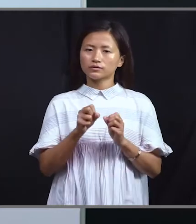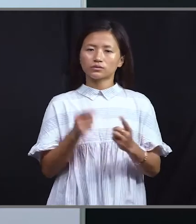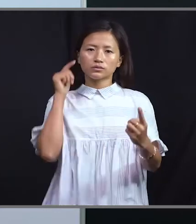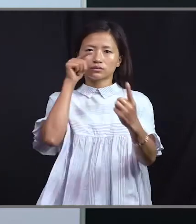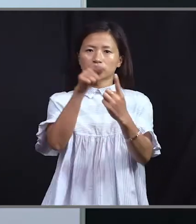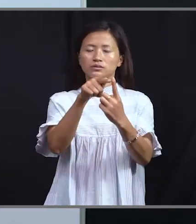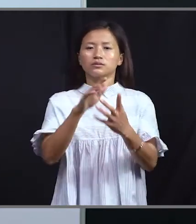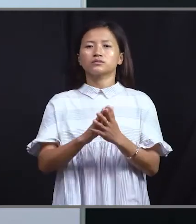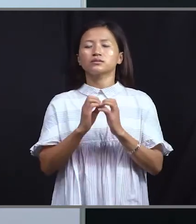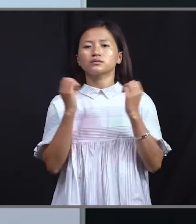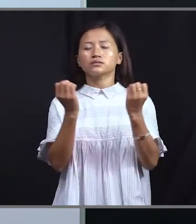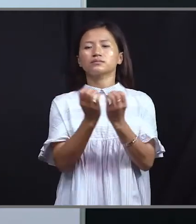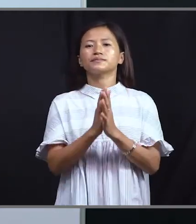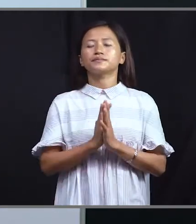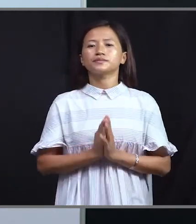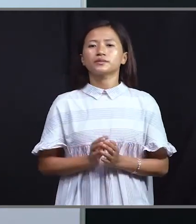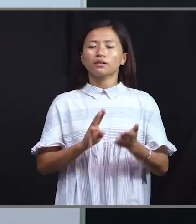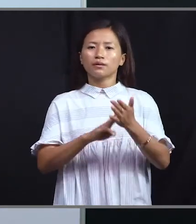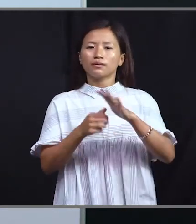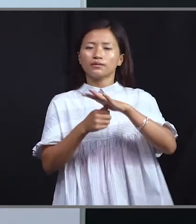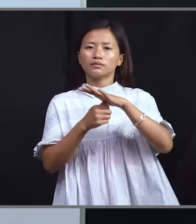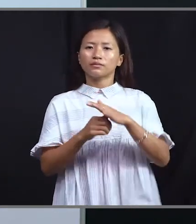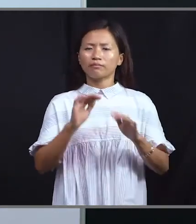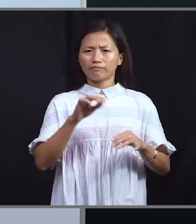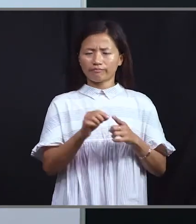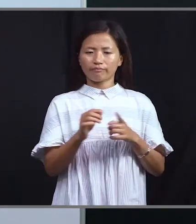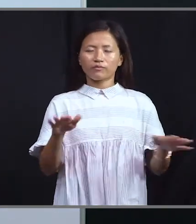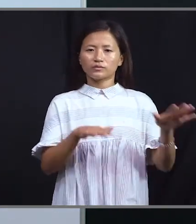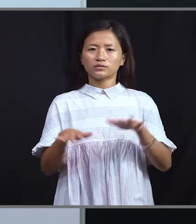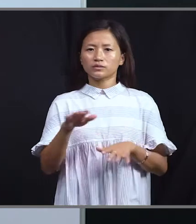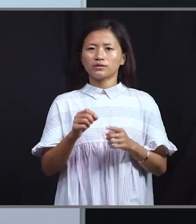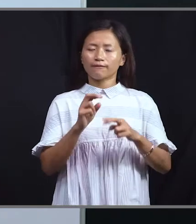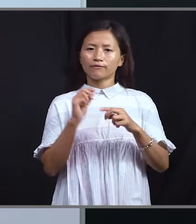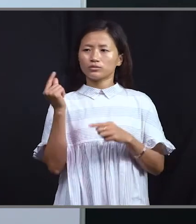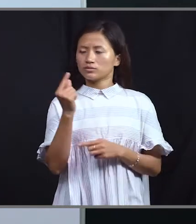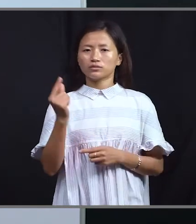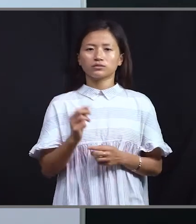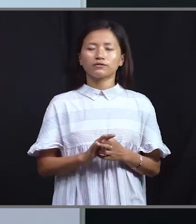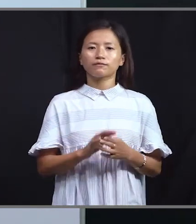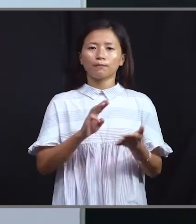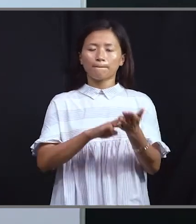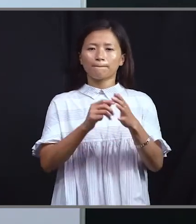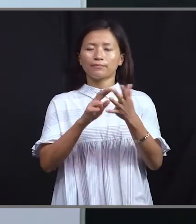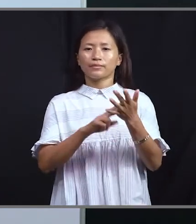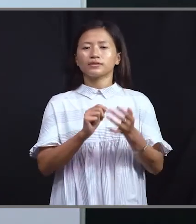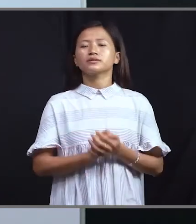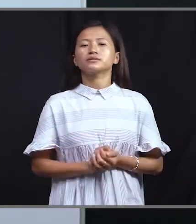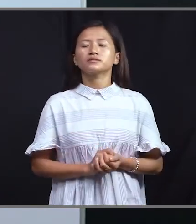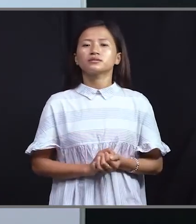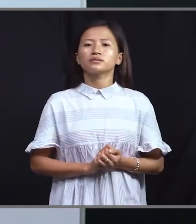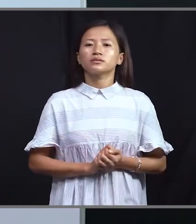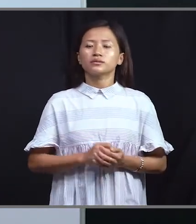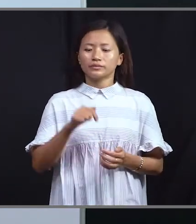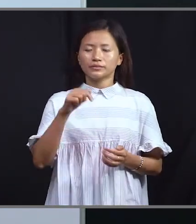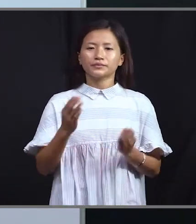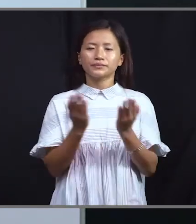goals, isn't it? Every manager has to perform some functions, okay, some primary functions of management that we are going to study.